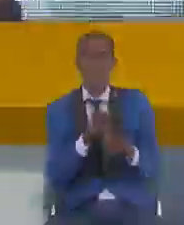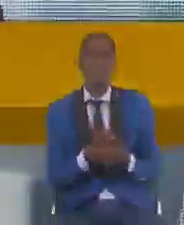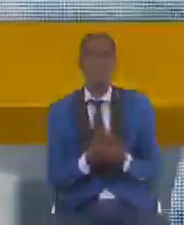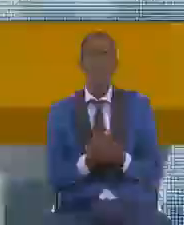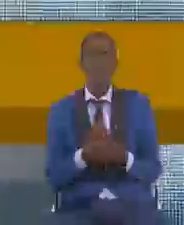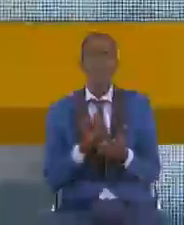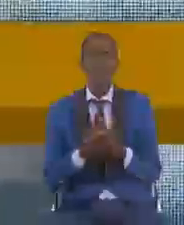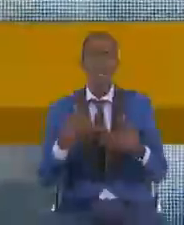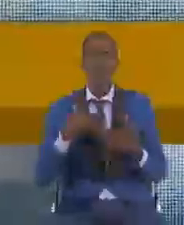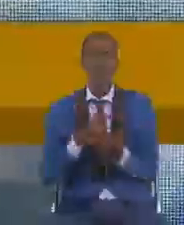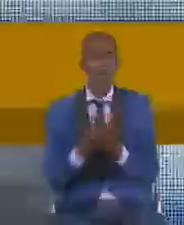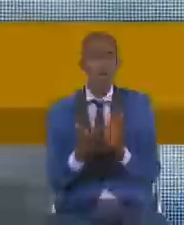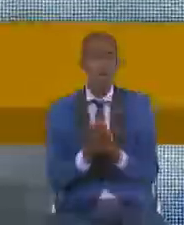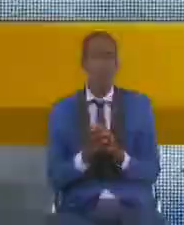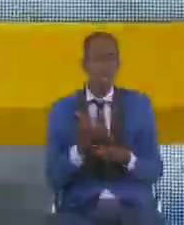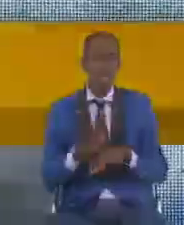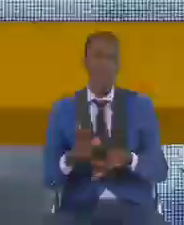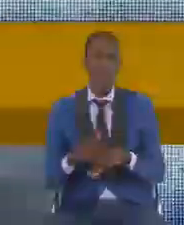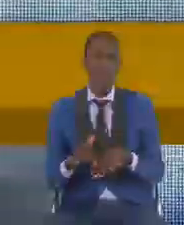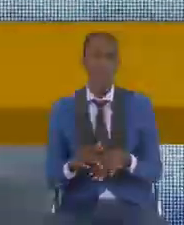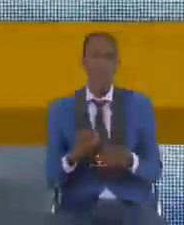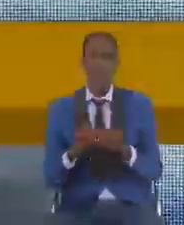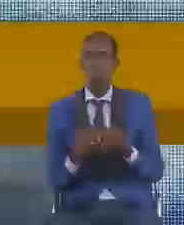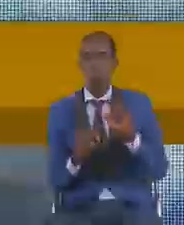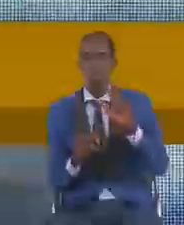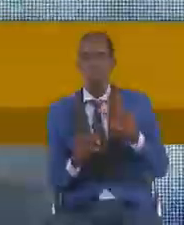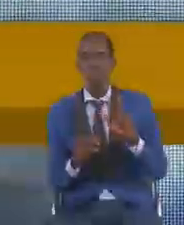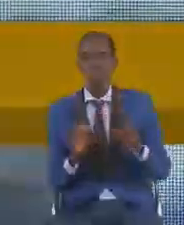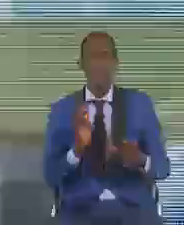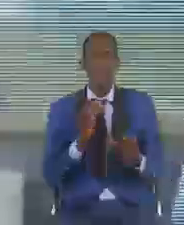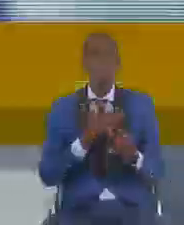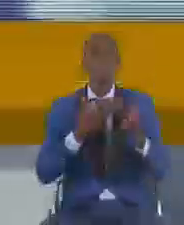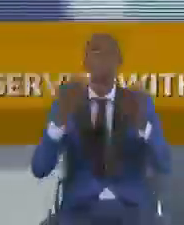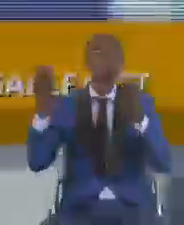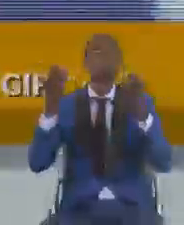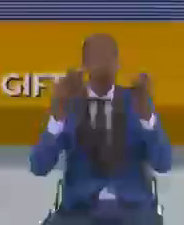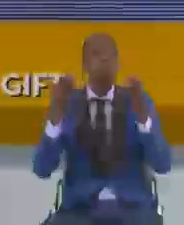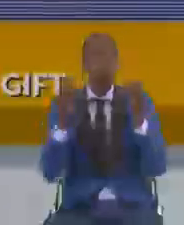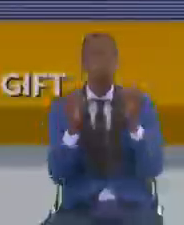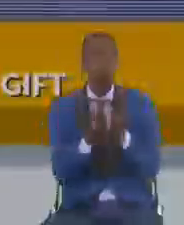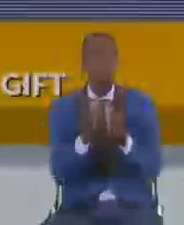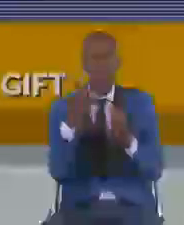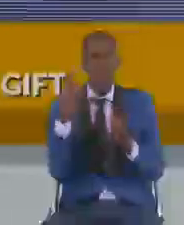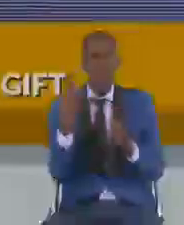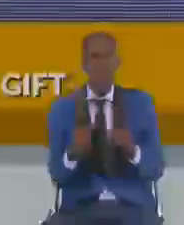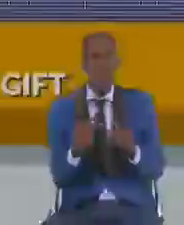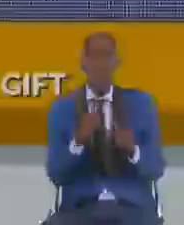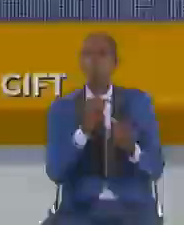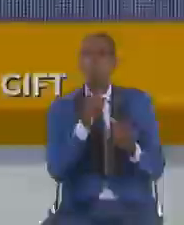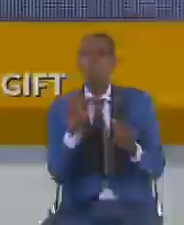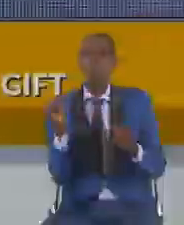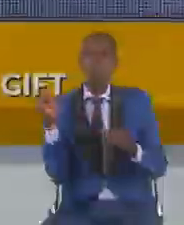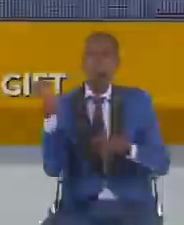have become dormant, stir it up. Number three, our service with the